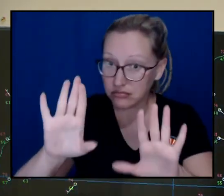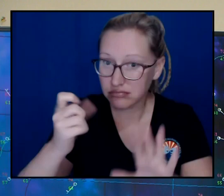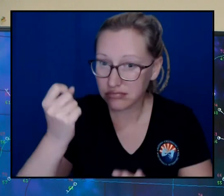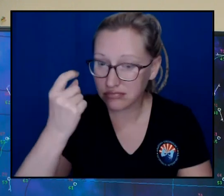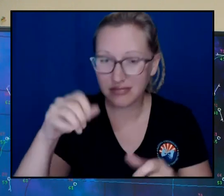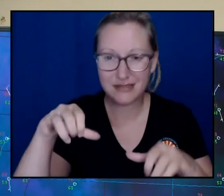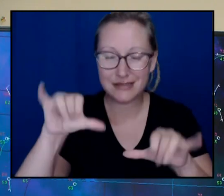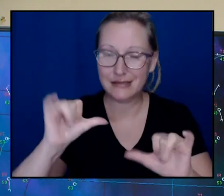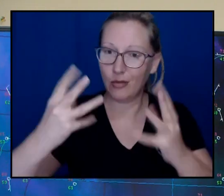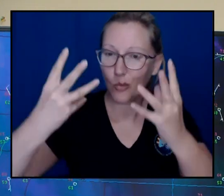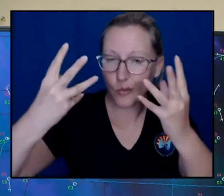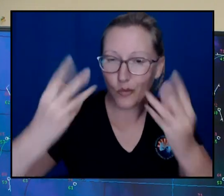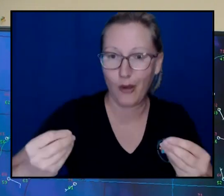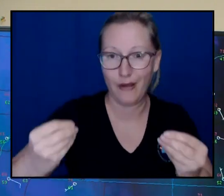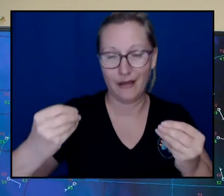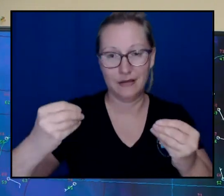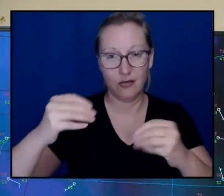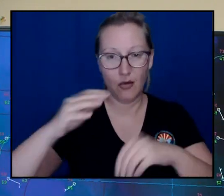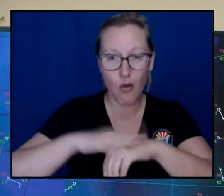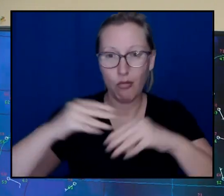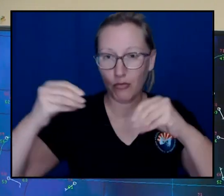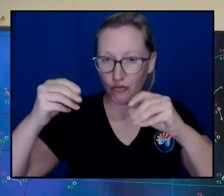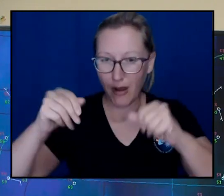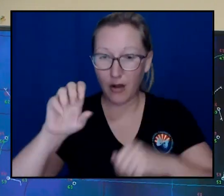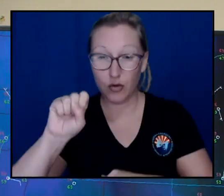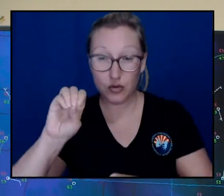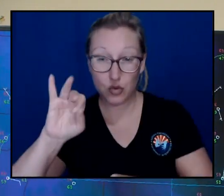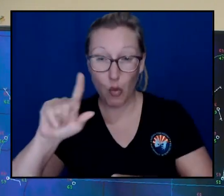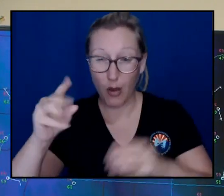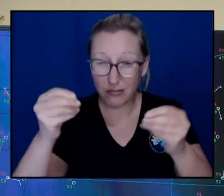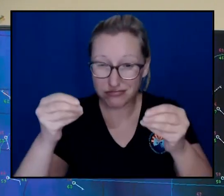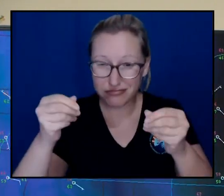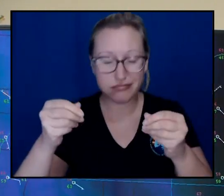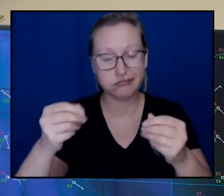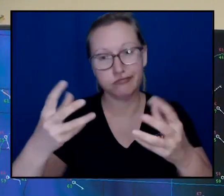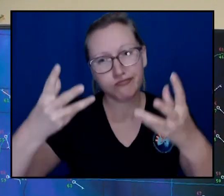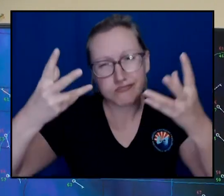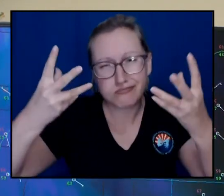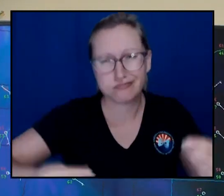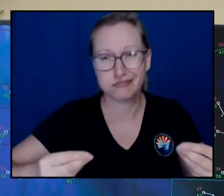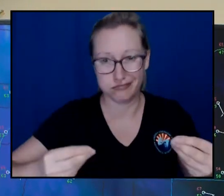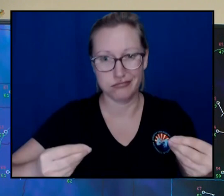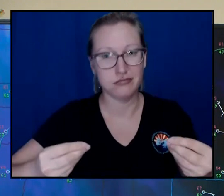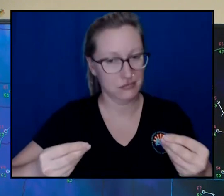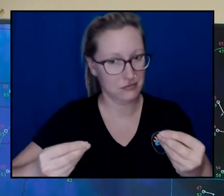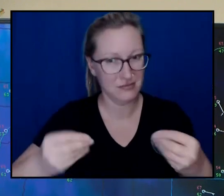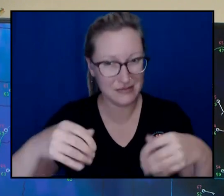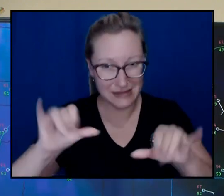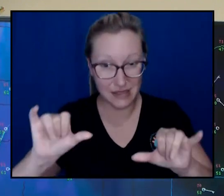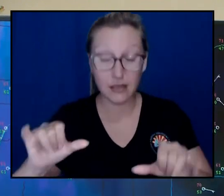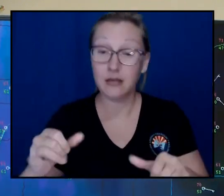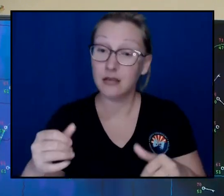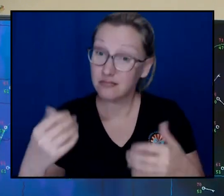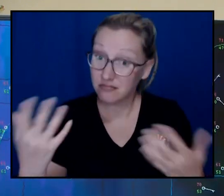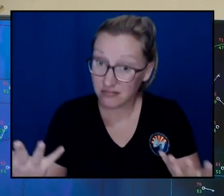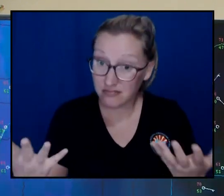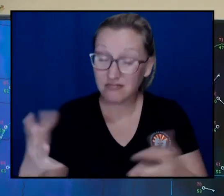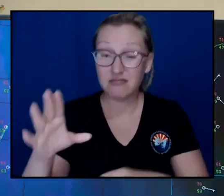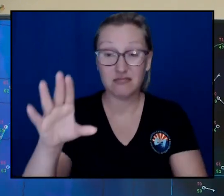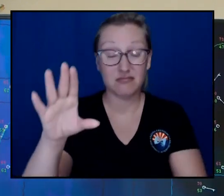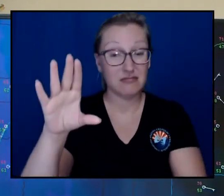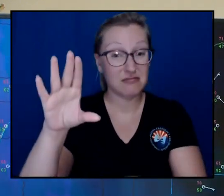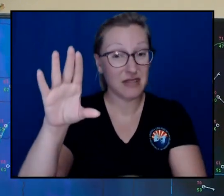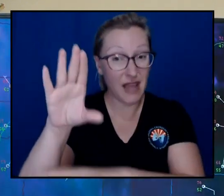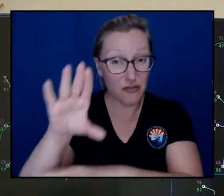down in the soils, and that can still, especially as we get into the afternoon hours, we get access to those thermals